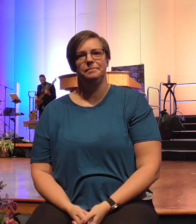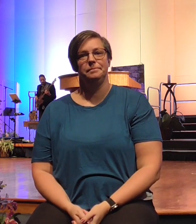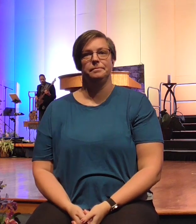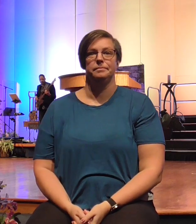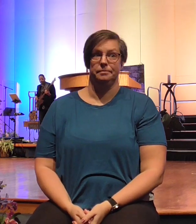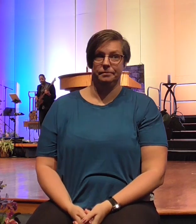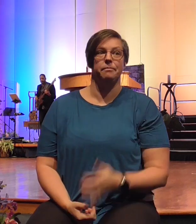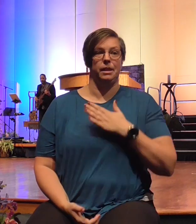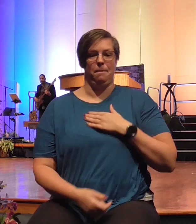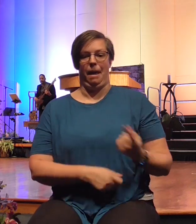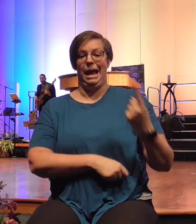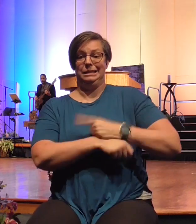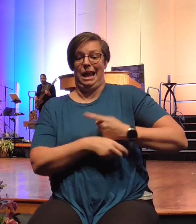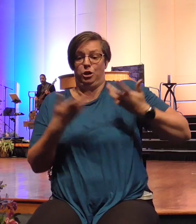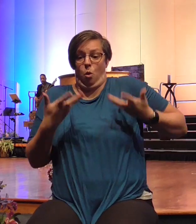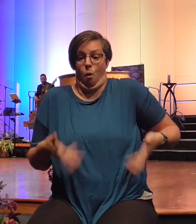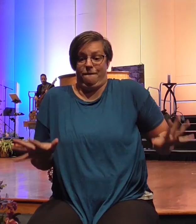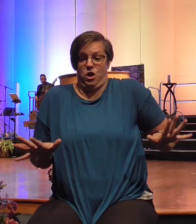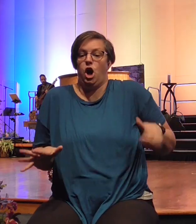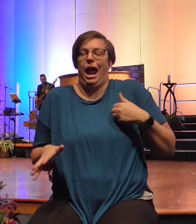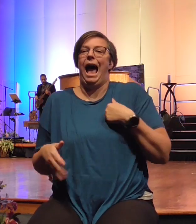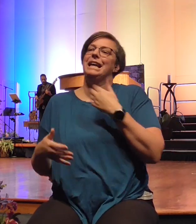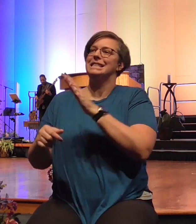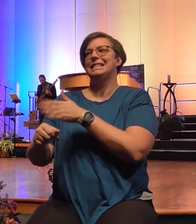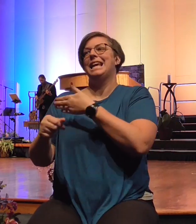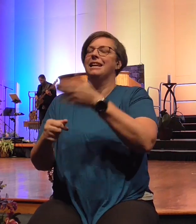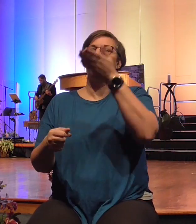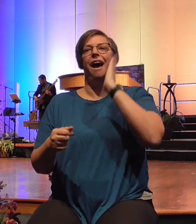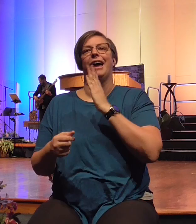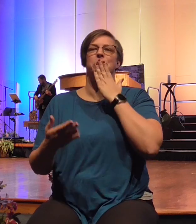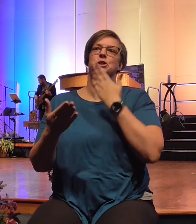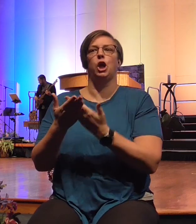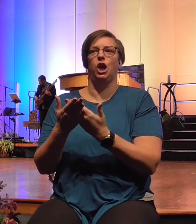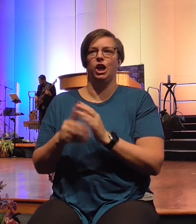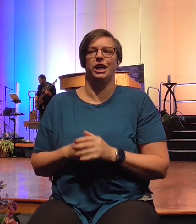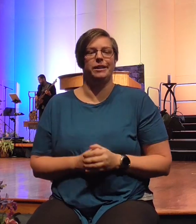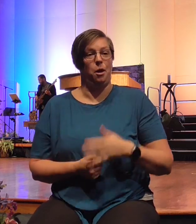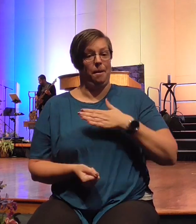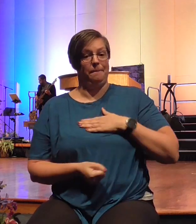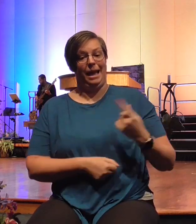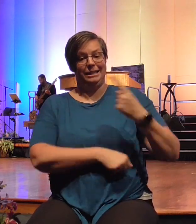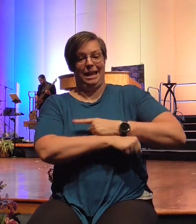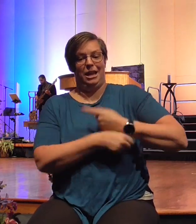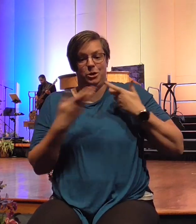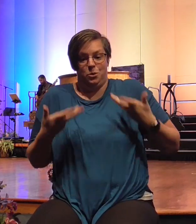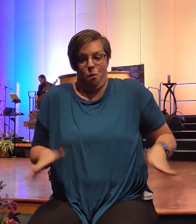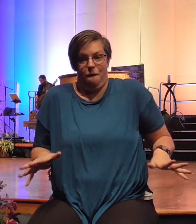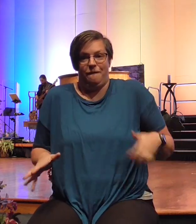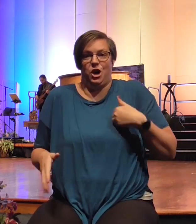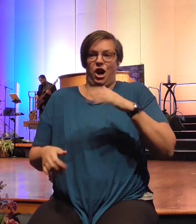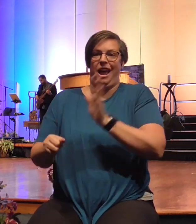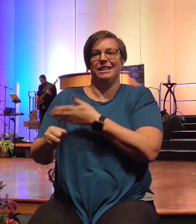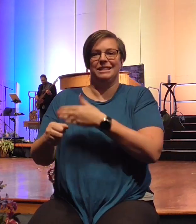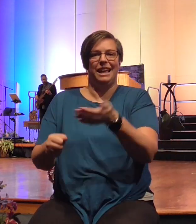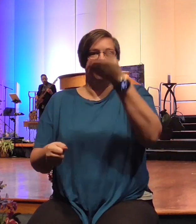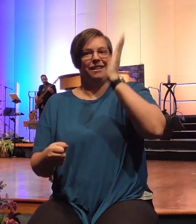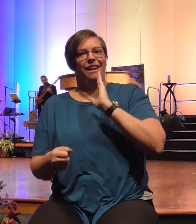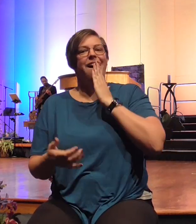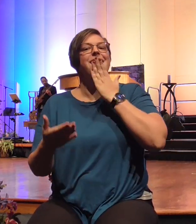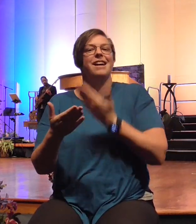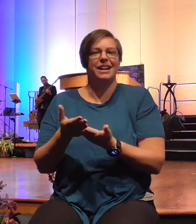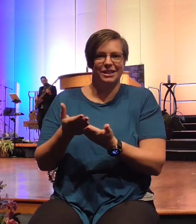When my day is over, I sing, God is so good. When my day is over, I